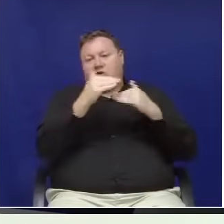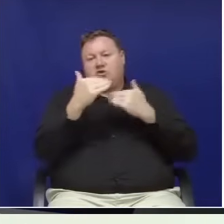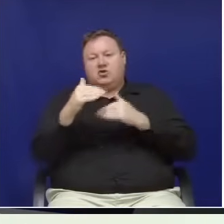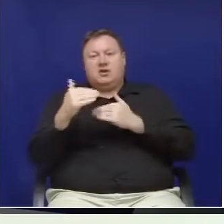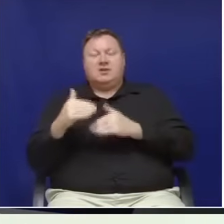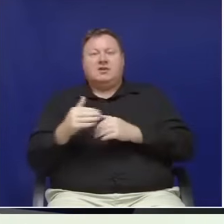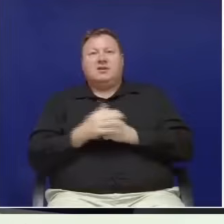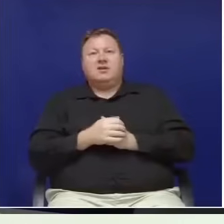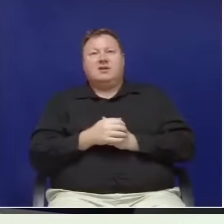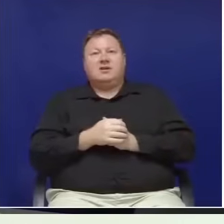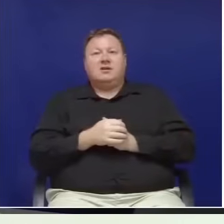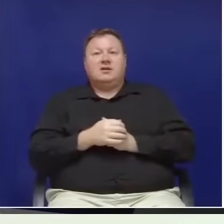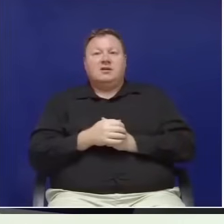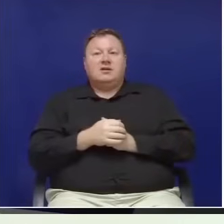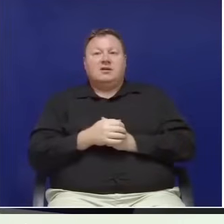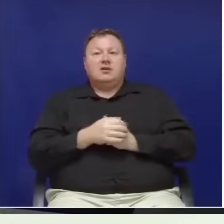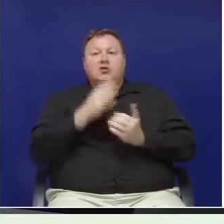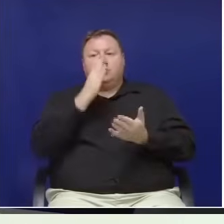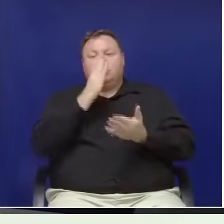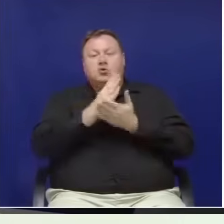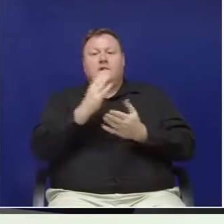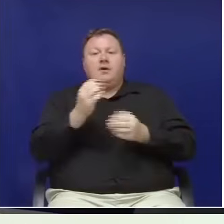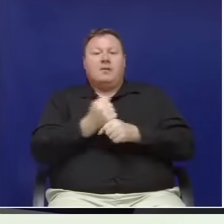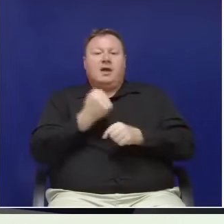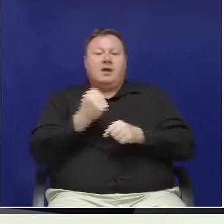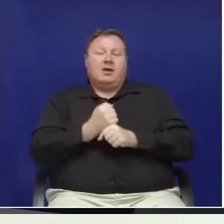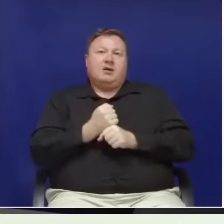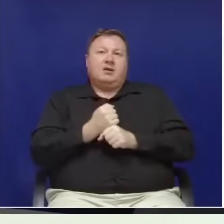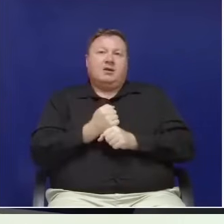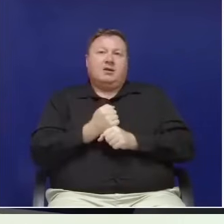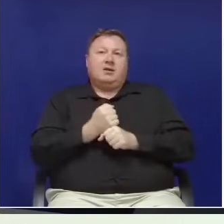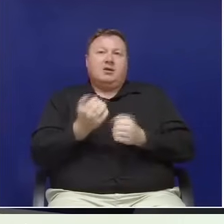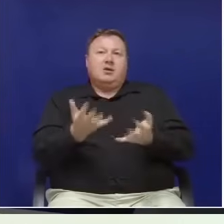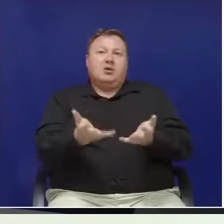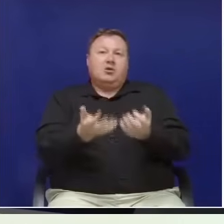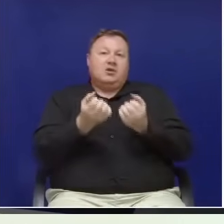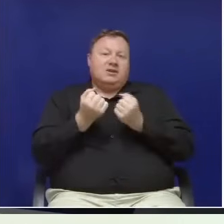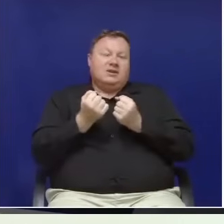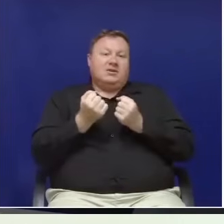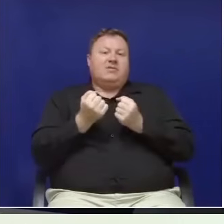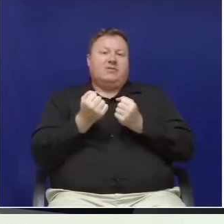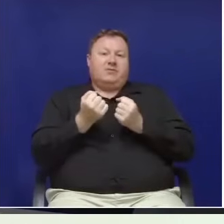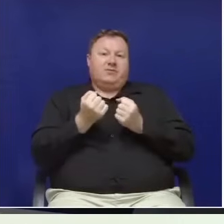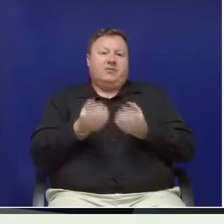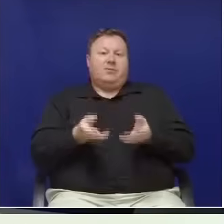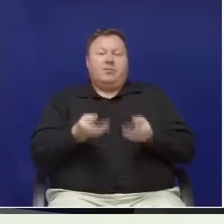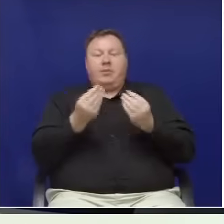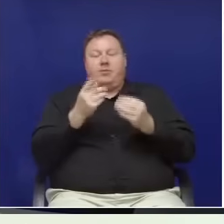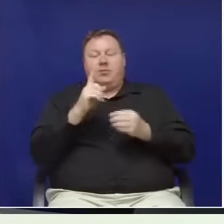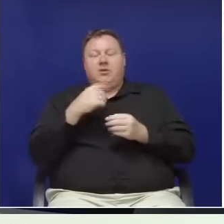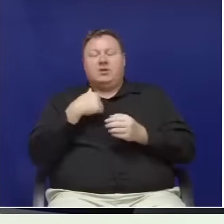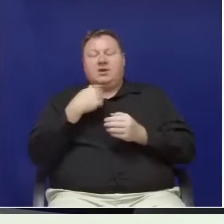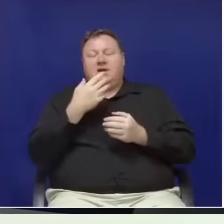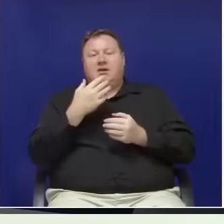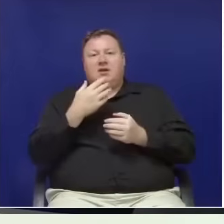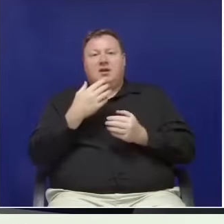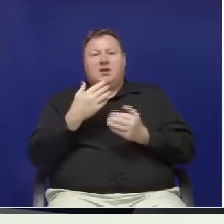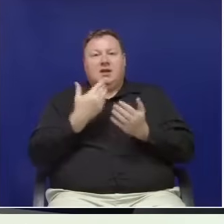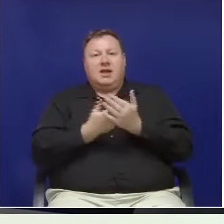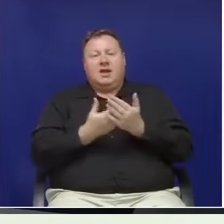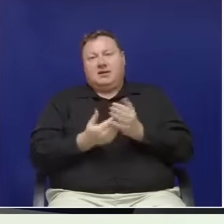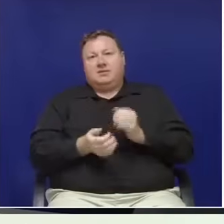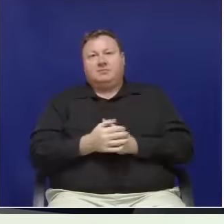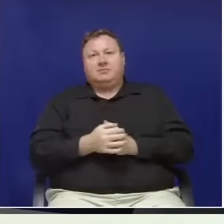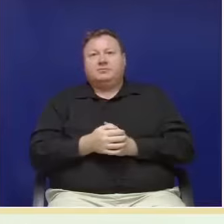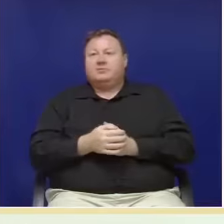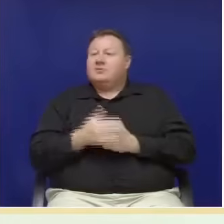have, but we ensure that they will receive what they are entitled to. Thank you.